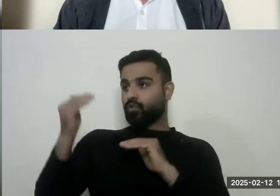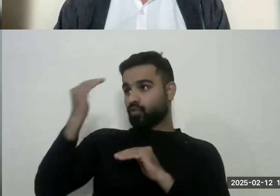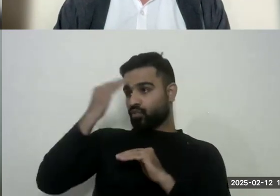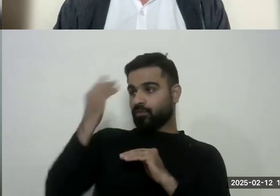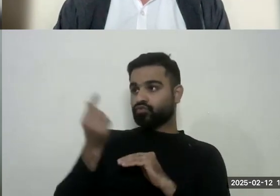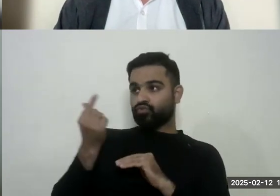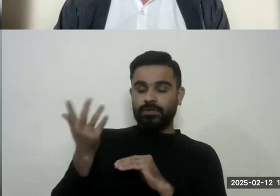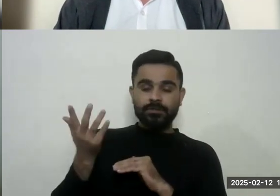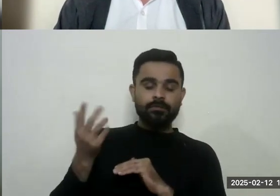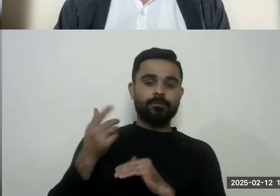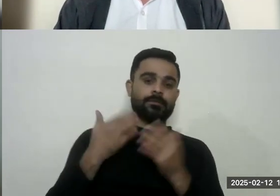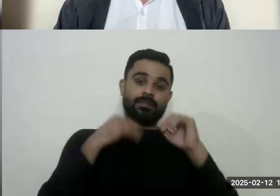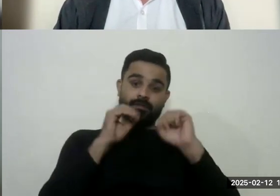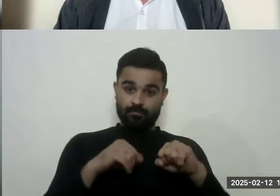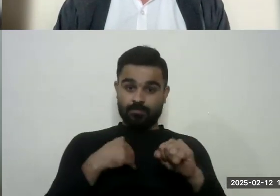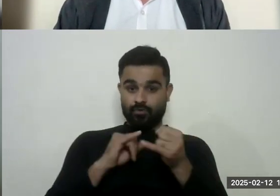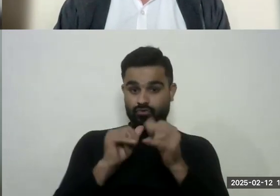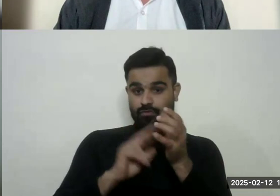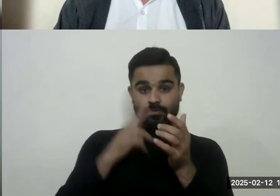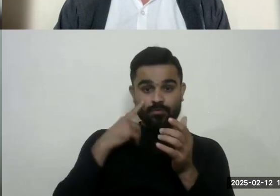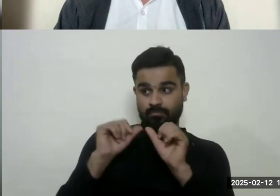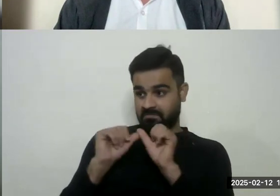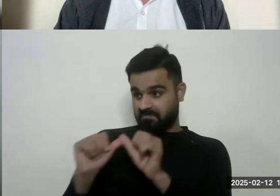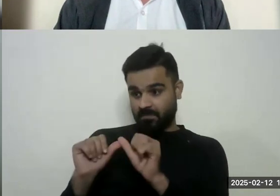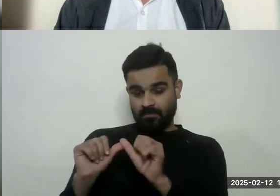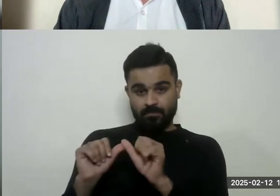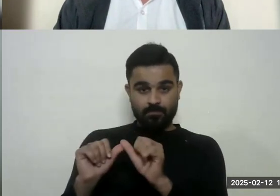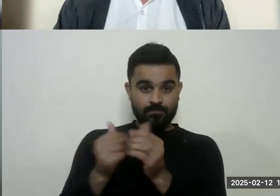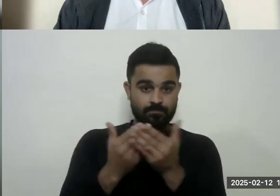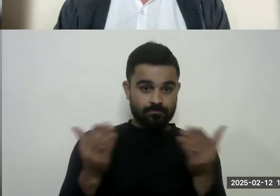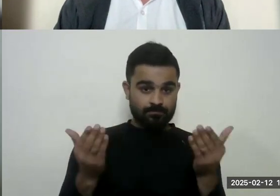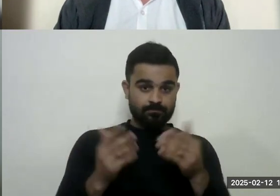use? Perhaps, Shonali, you would like to answer this one for us?